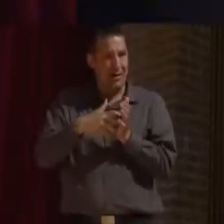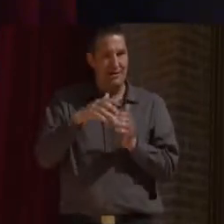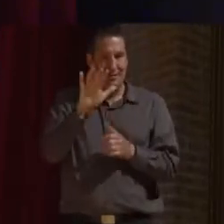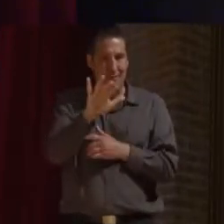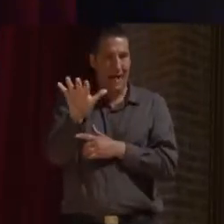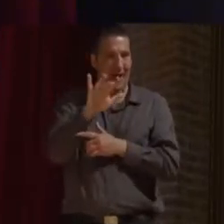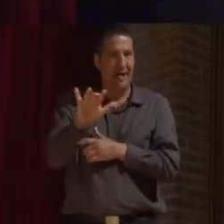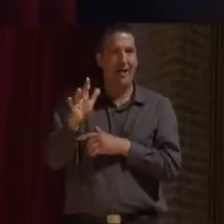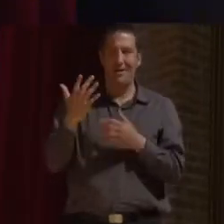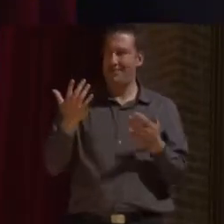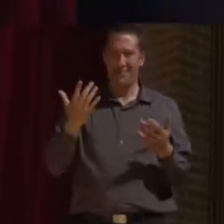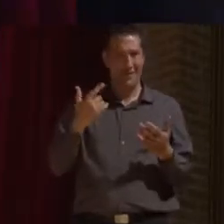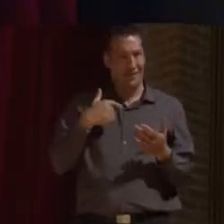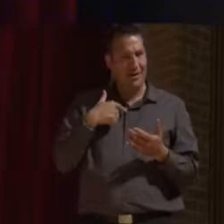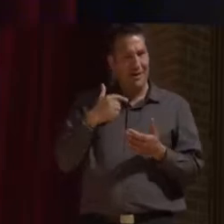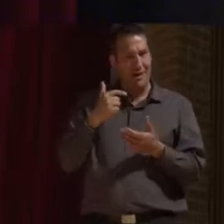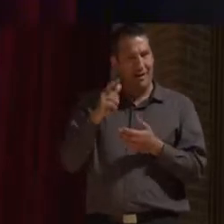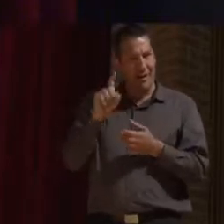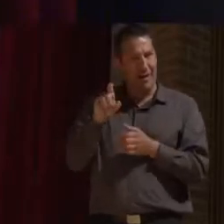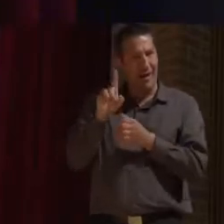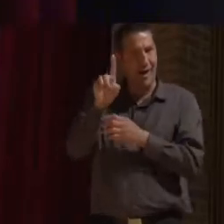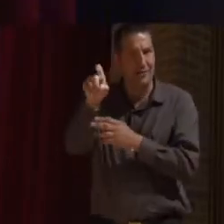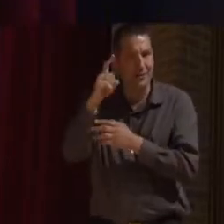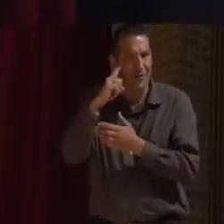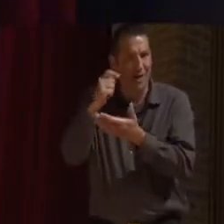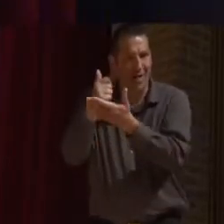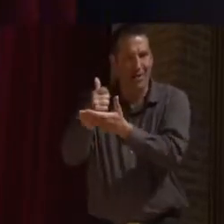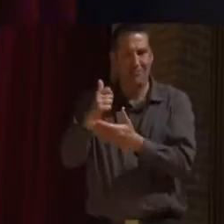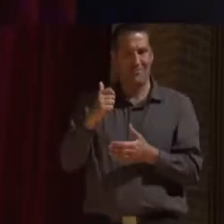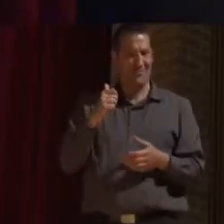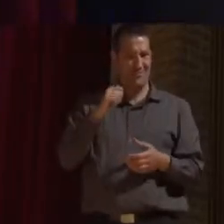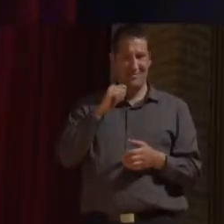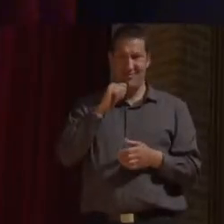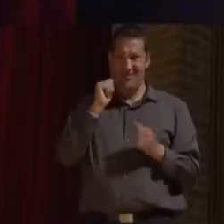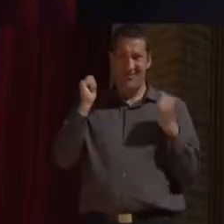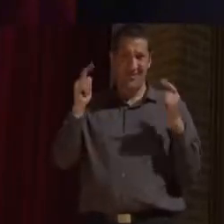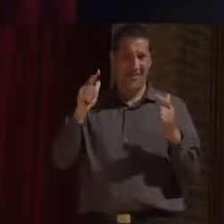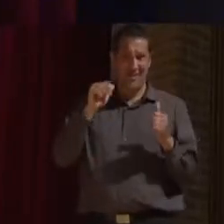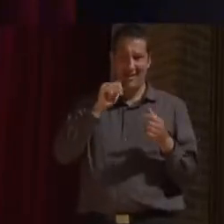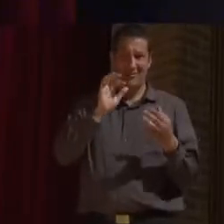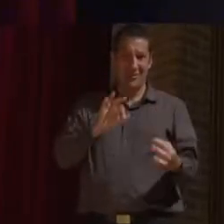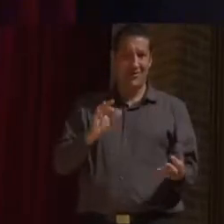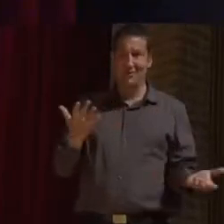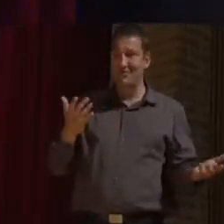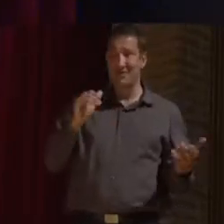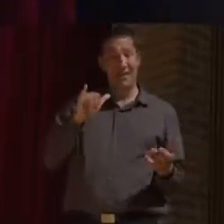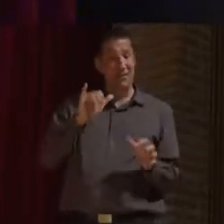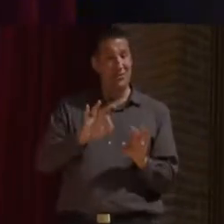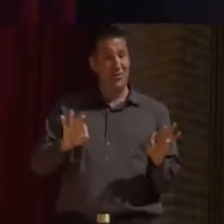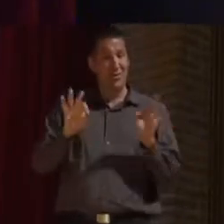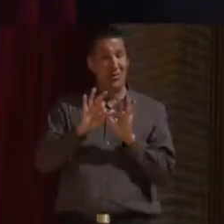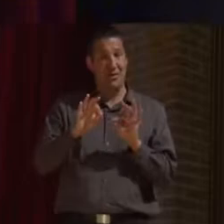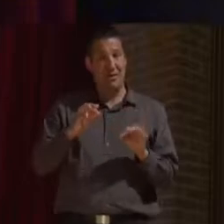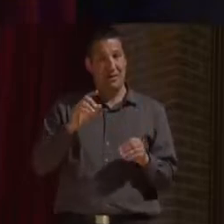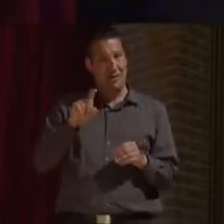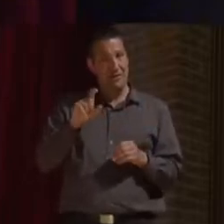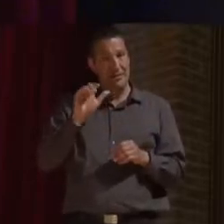that, and we all have that. So I think that's good, bringing that to the attention of the